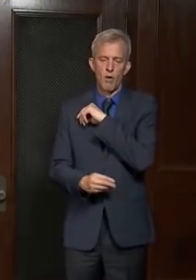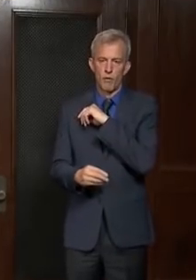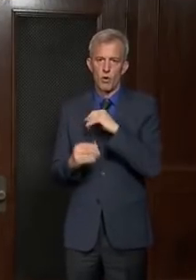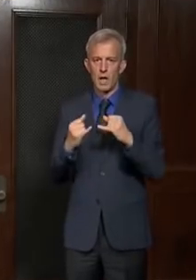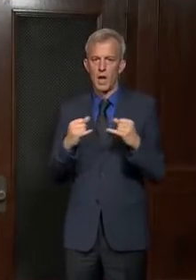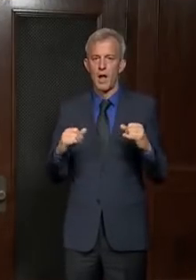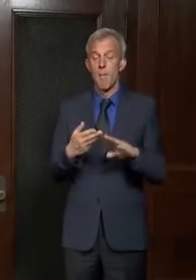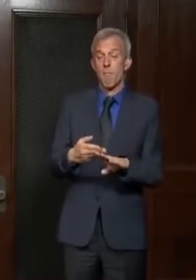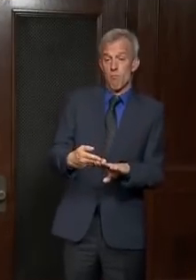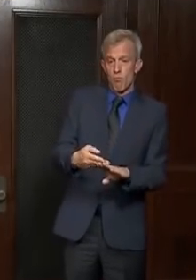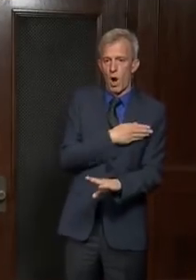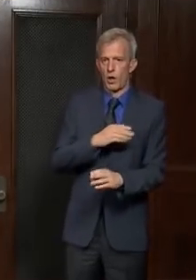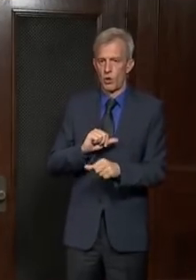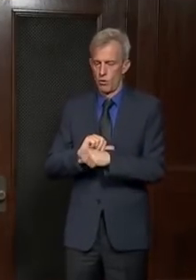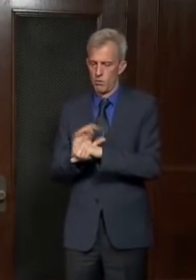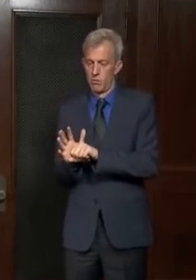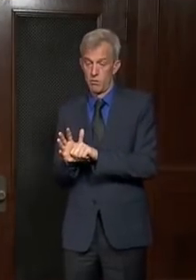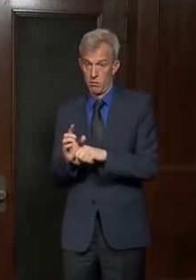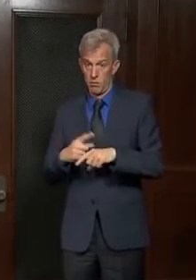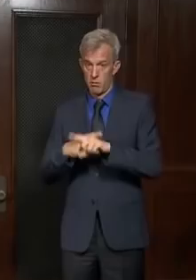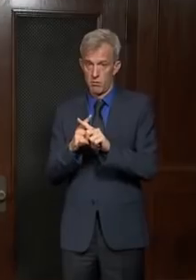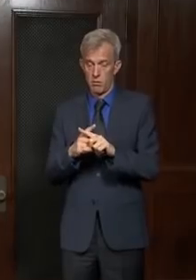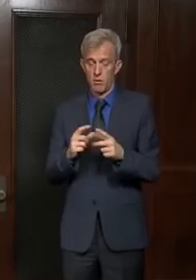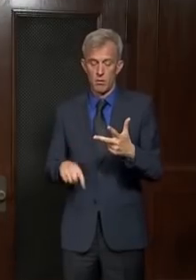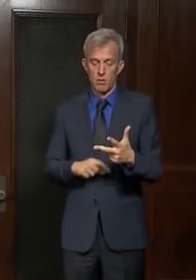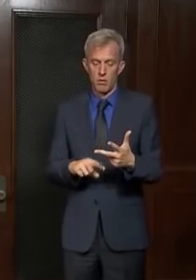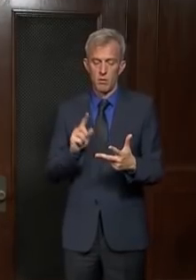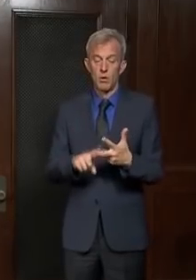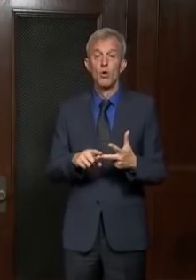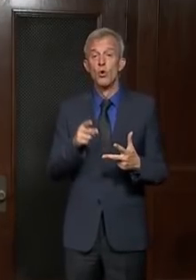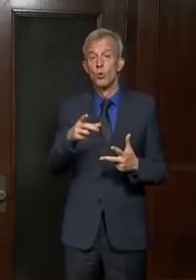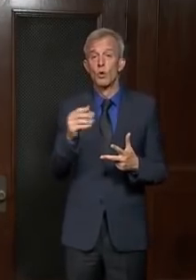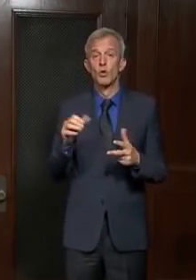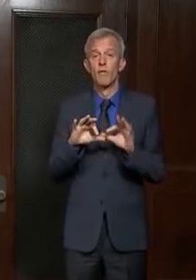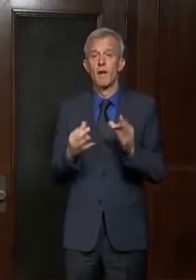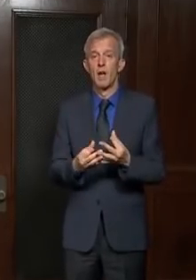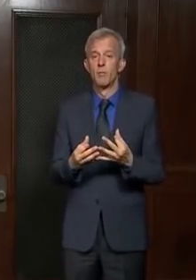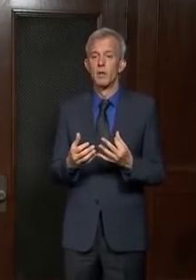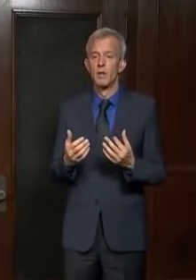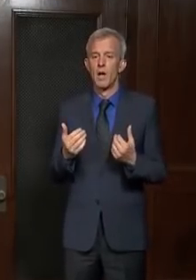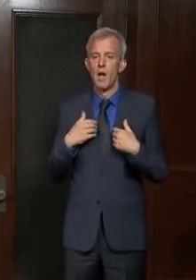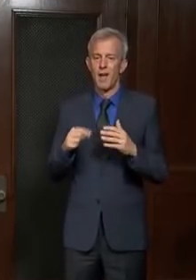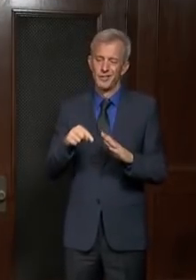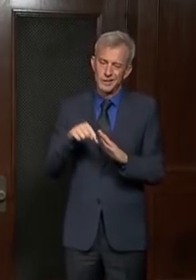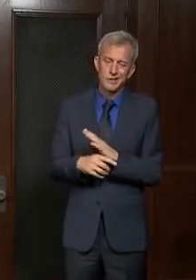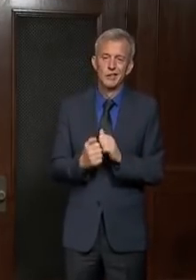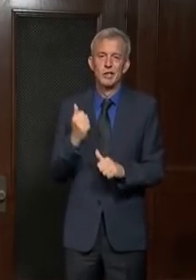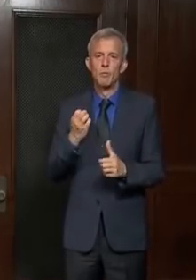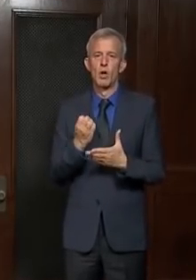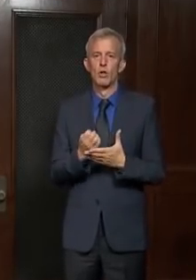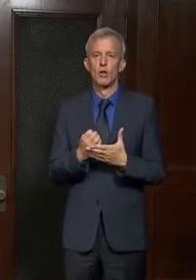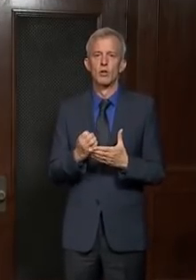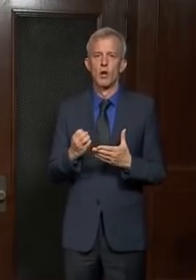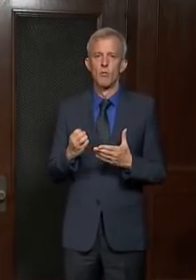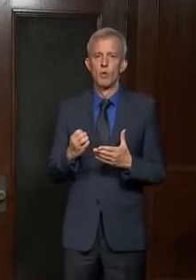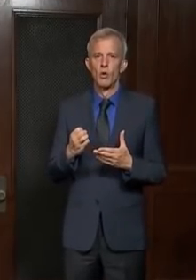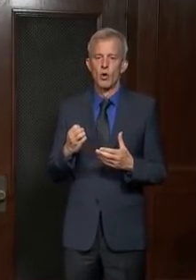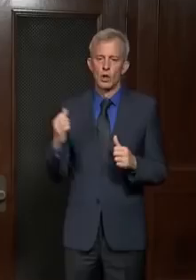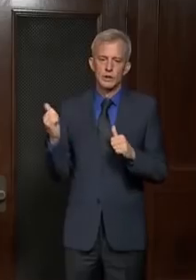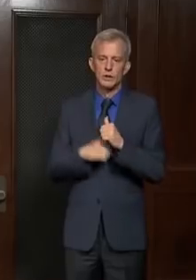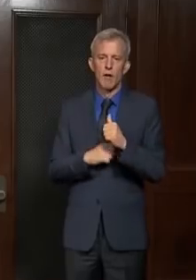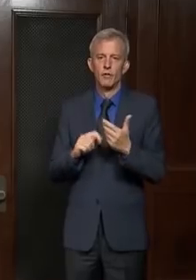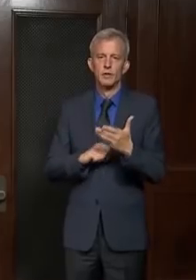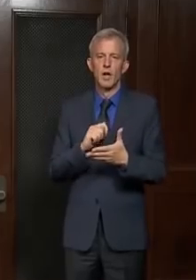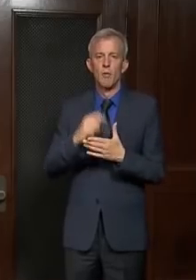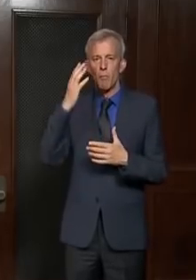prior to the COVID-19 crisis. And third, you and your family have fallen into deeper economic hardship during the crisis because